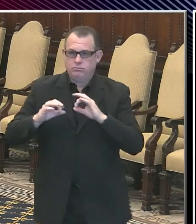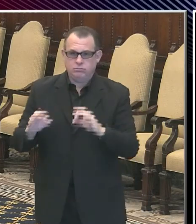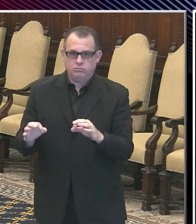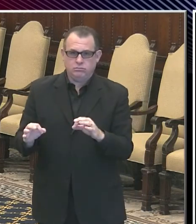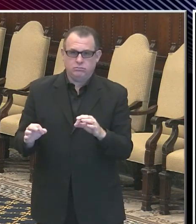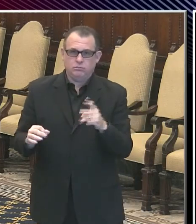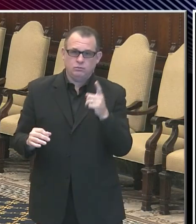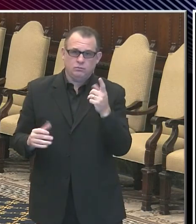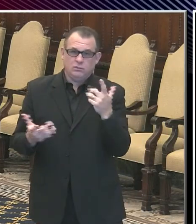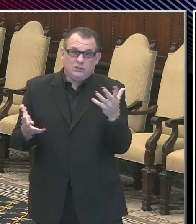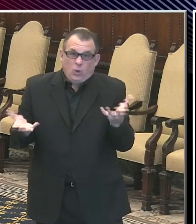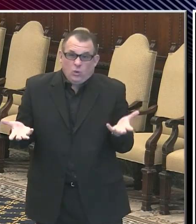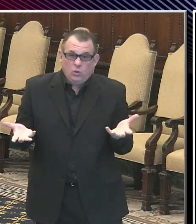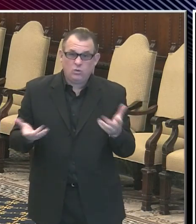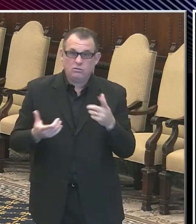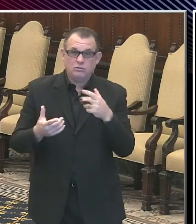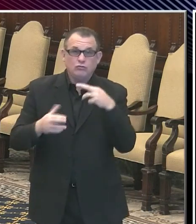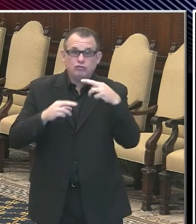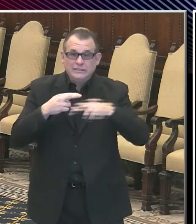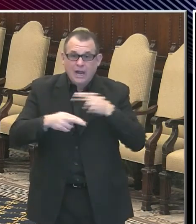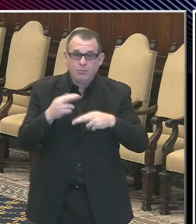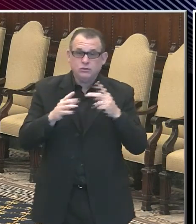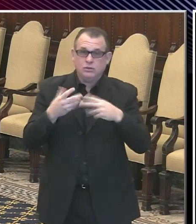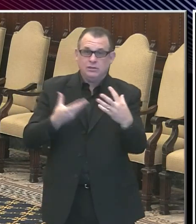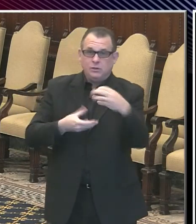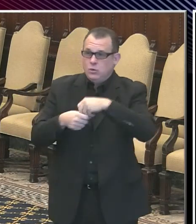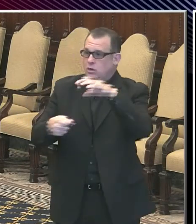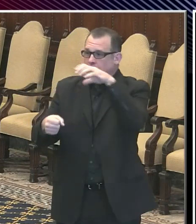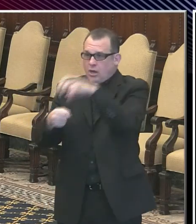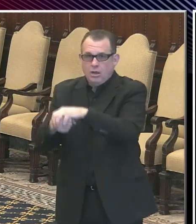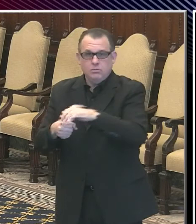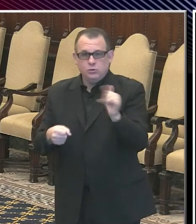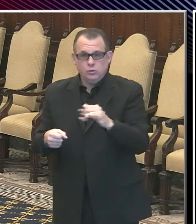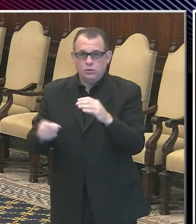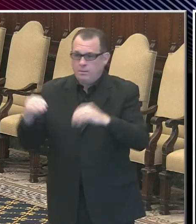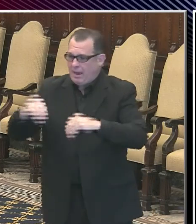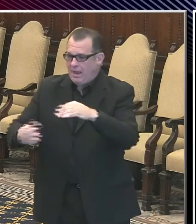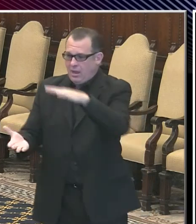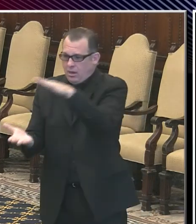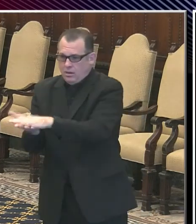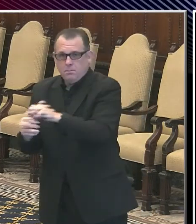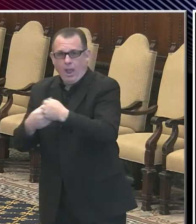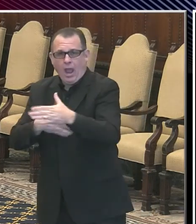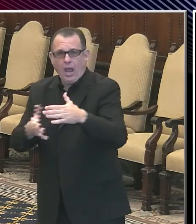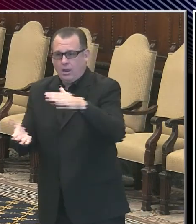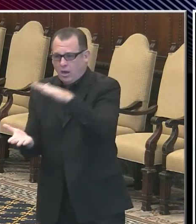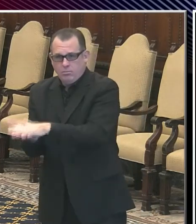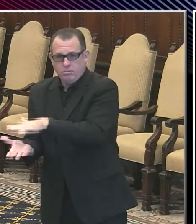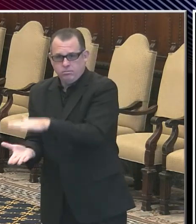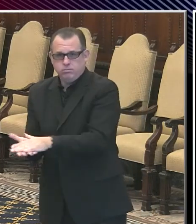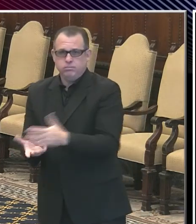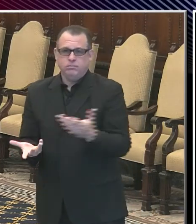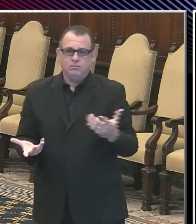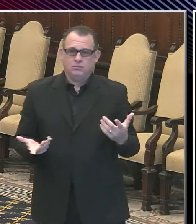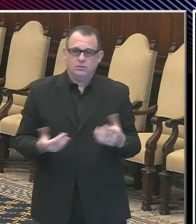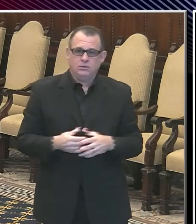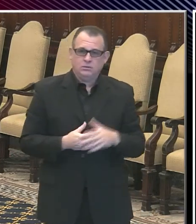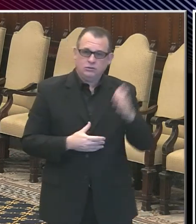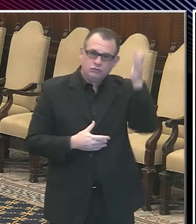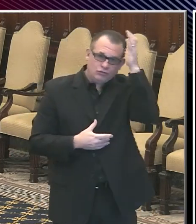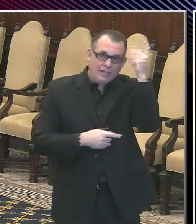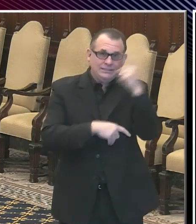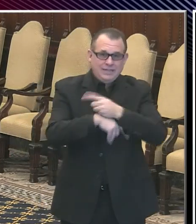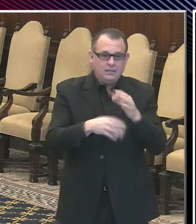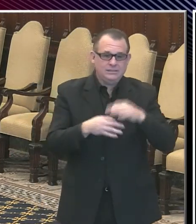your recycling firmly in the recycling buckets, especially cardboard. And even if the trash day is delayed or it's not picked up on the